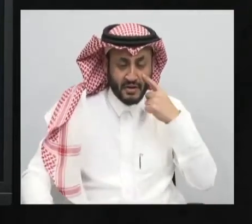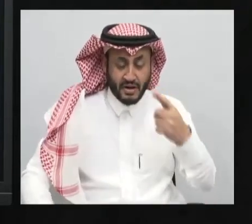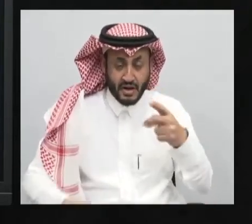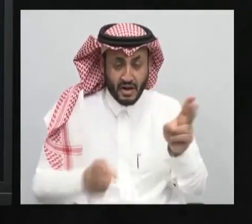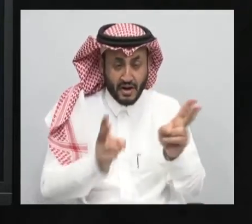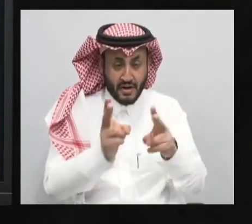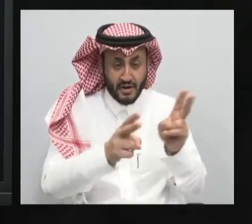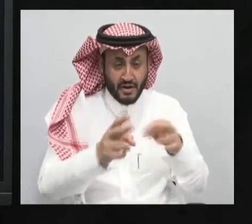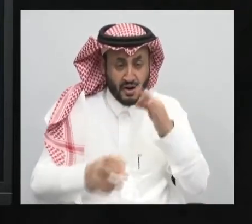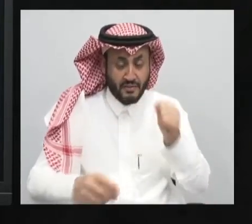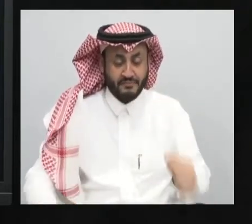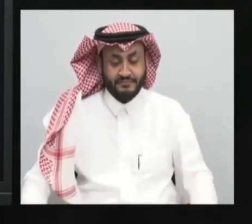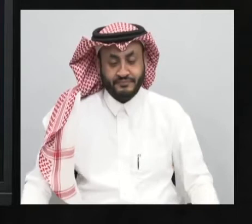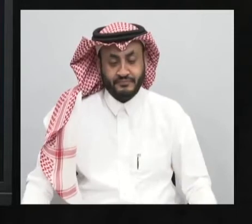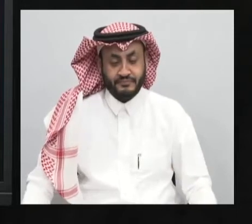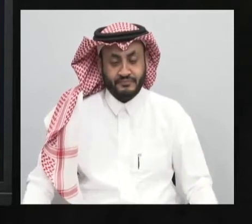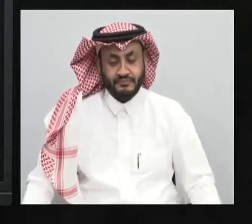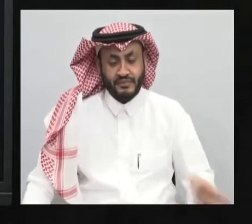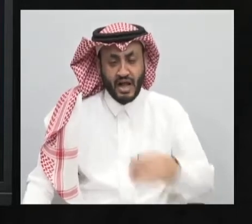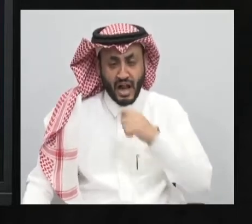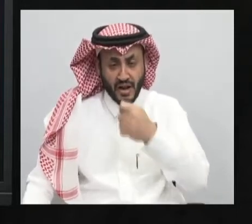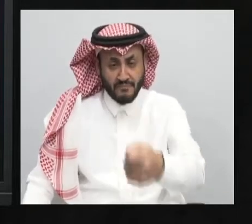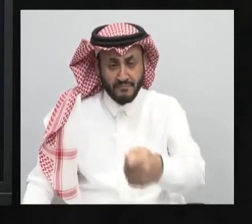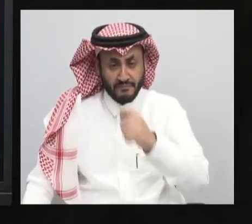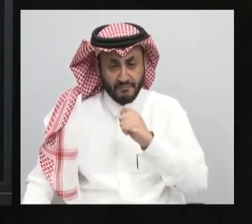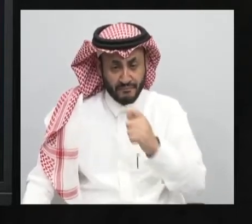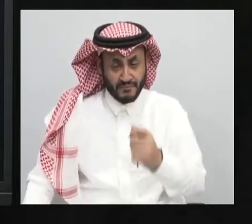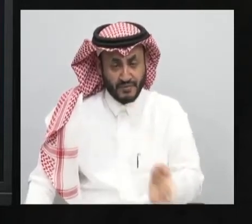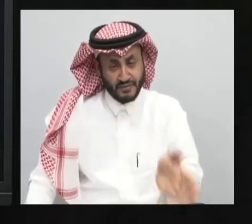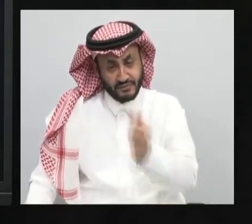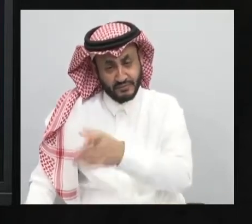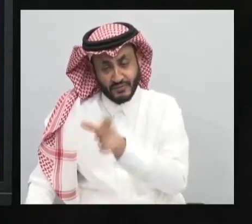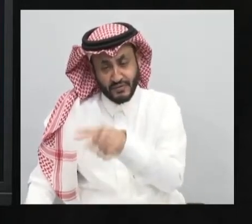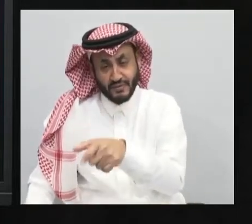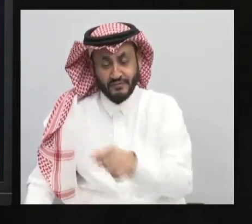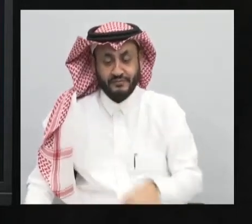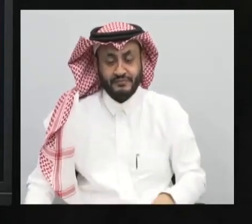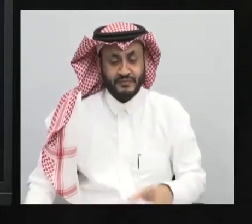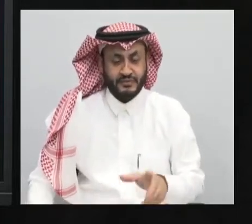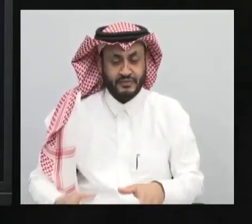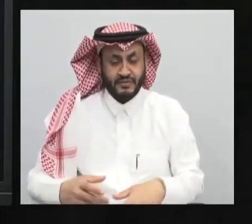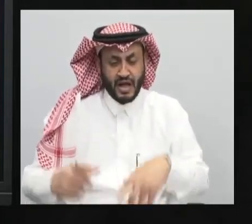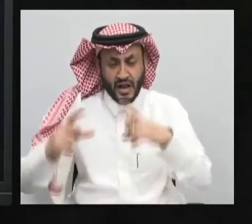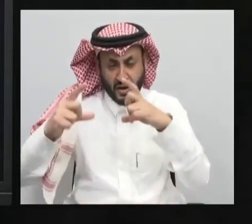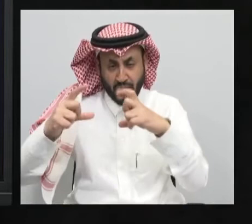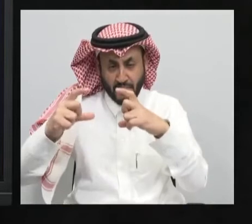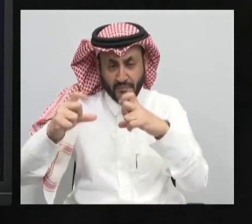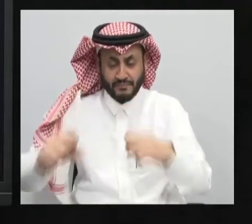talking and another one is interviewing. And we see a third one who's taking